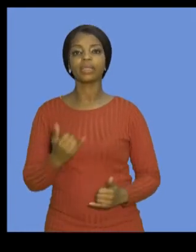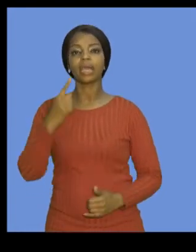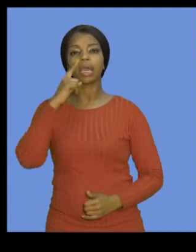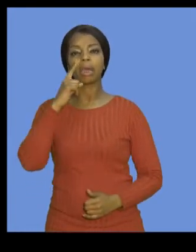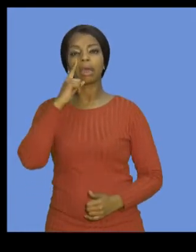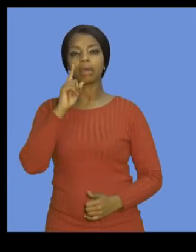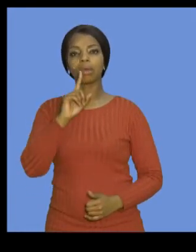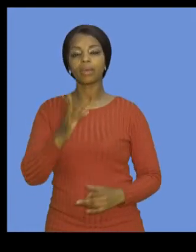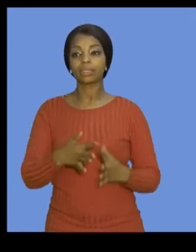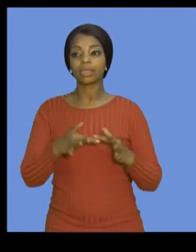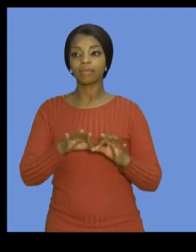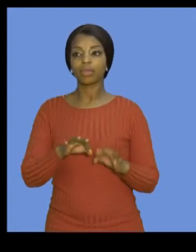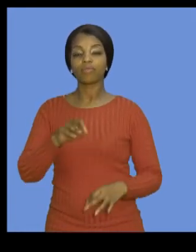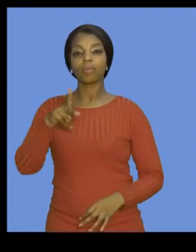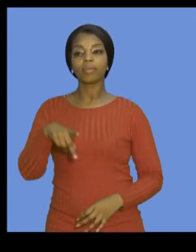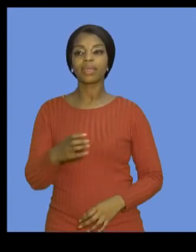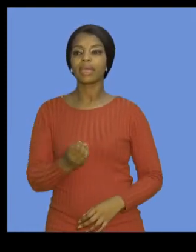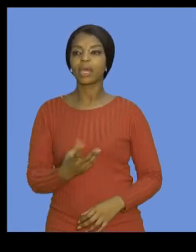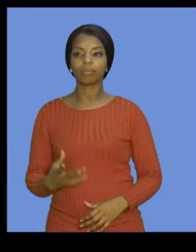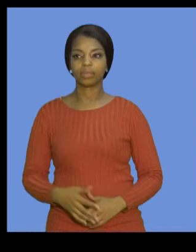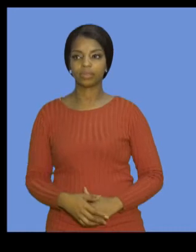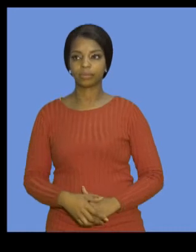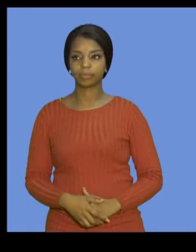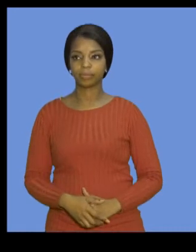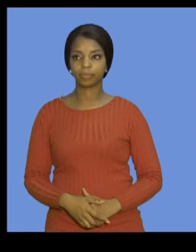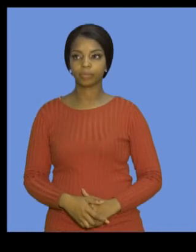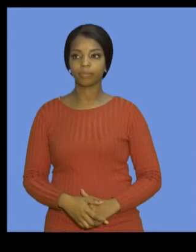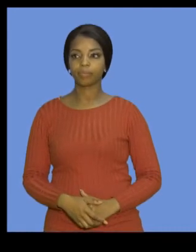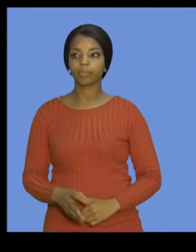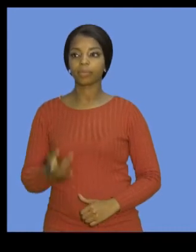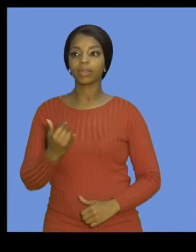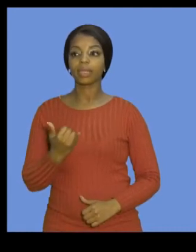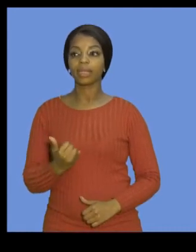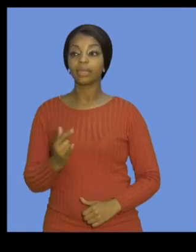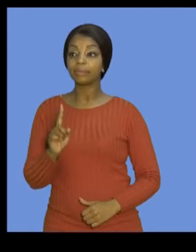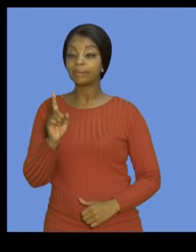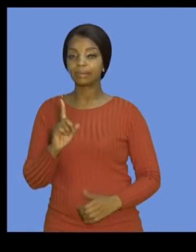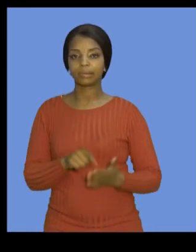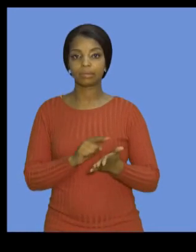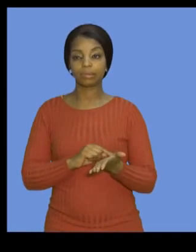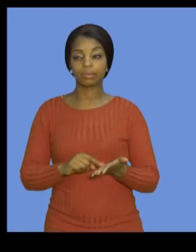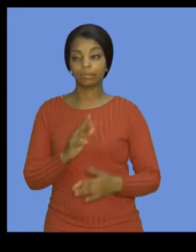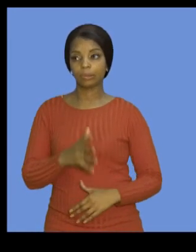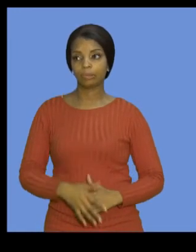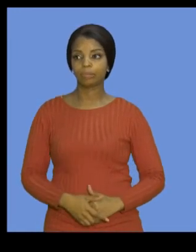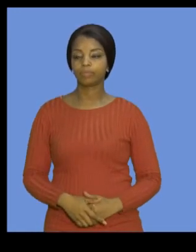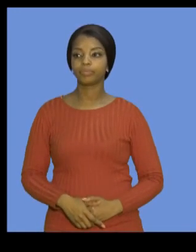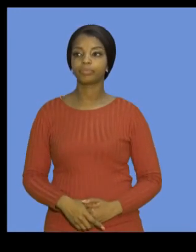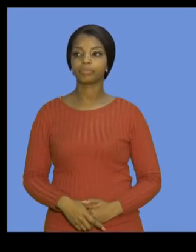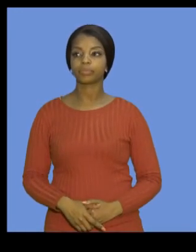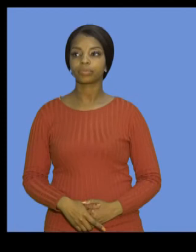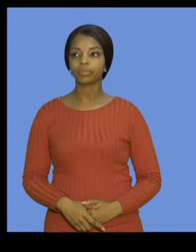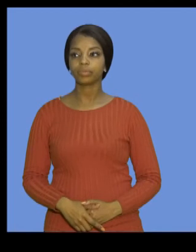need to find what the value of P is. So here it will just be a straight forward division. So it will